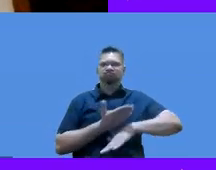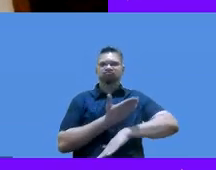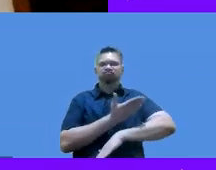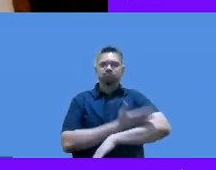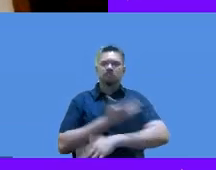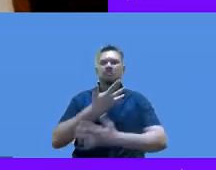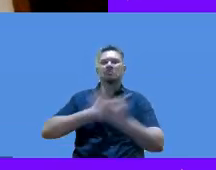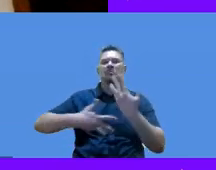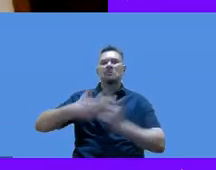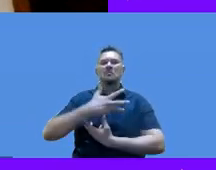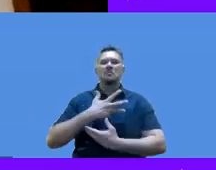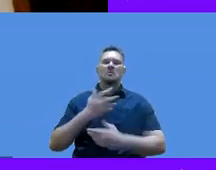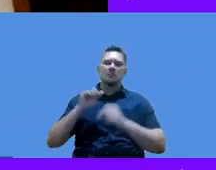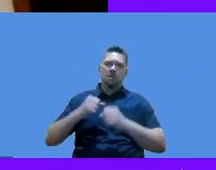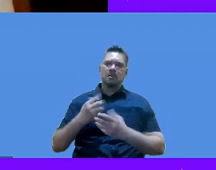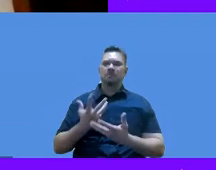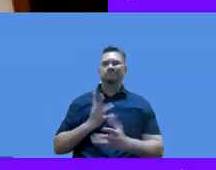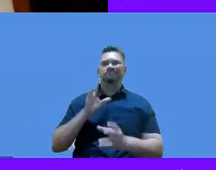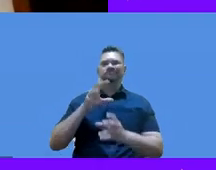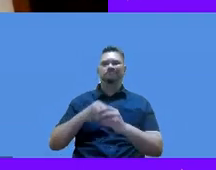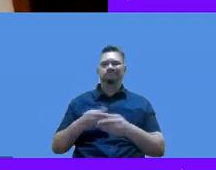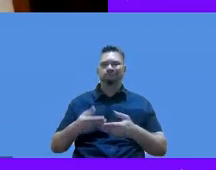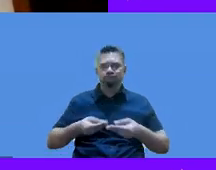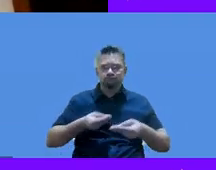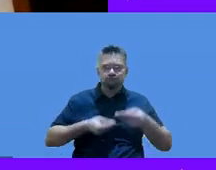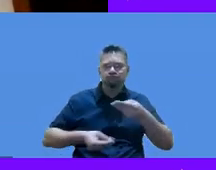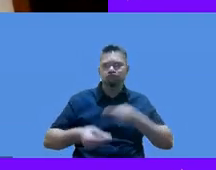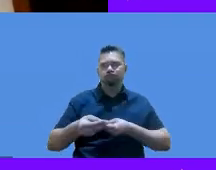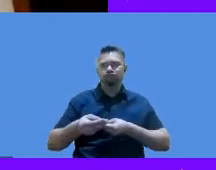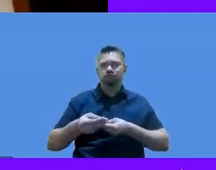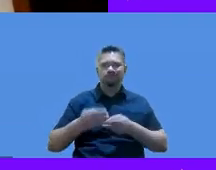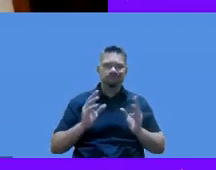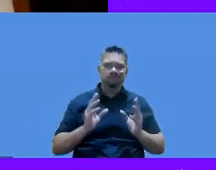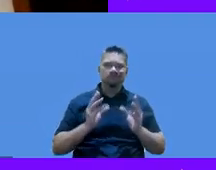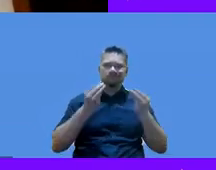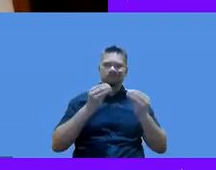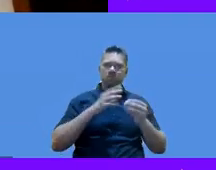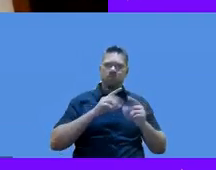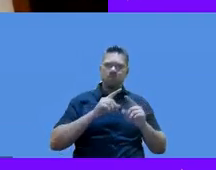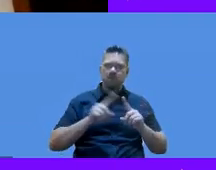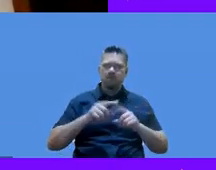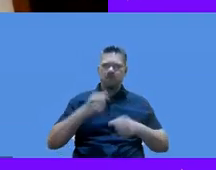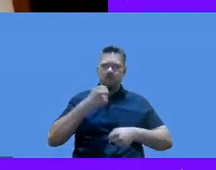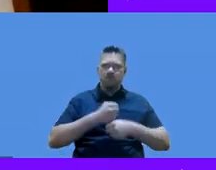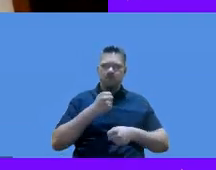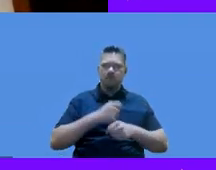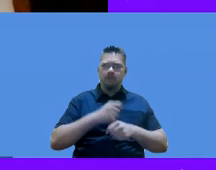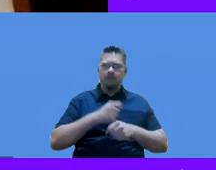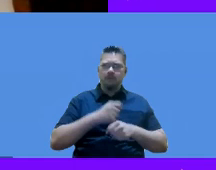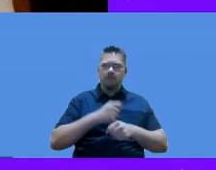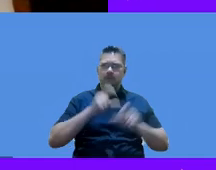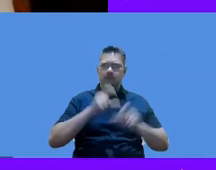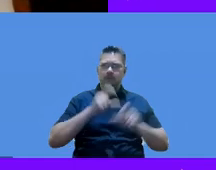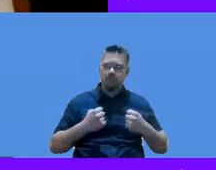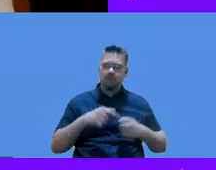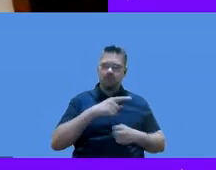and poverty reduction. Adolescents are the workforce of today, tomorrow, and ensuring that they are healthy and well-educated